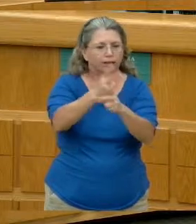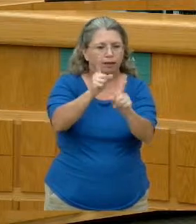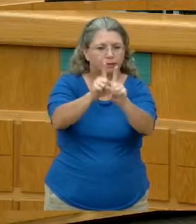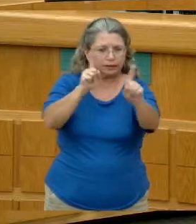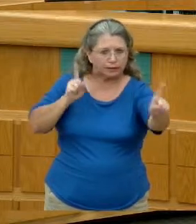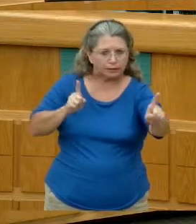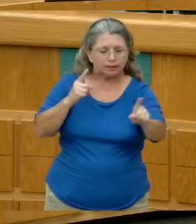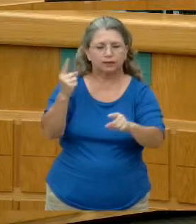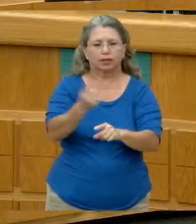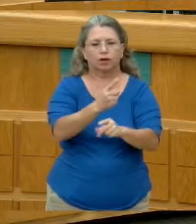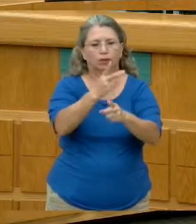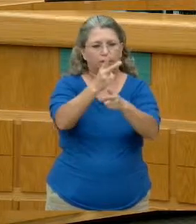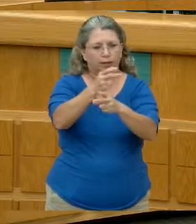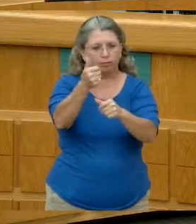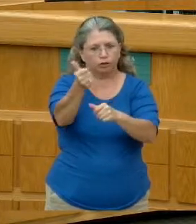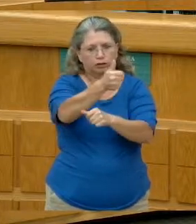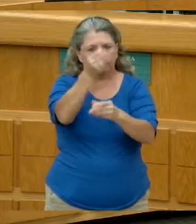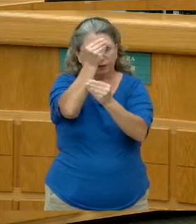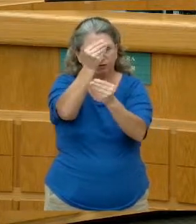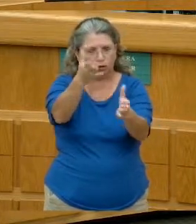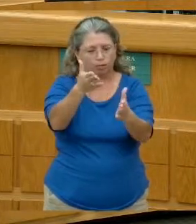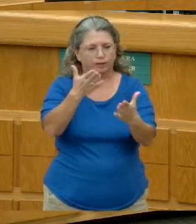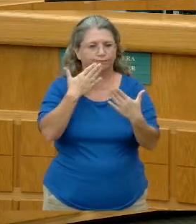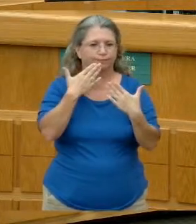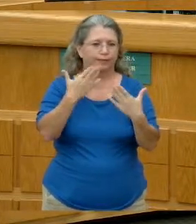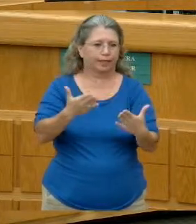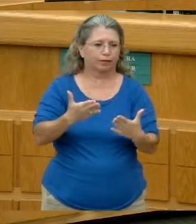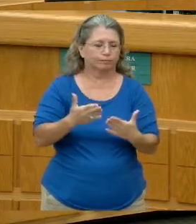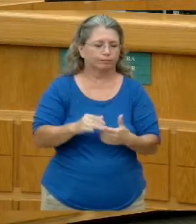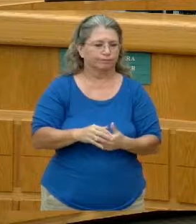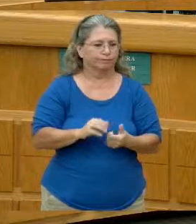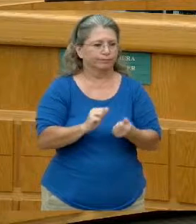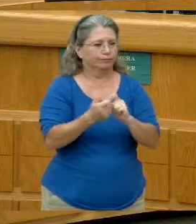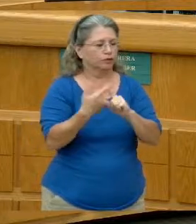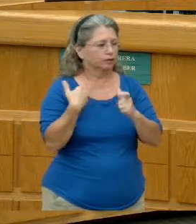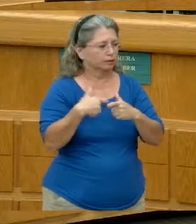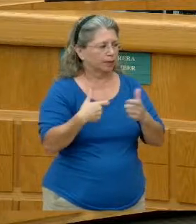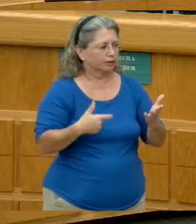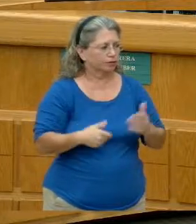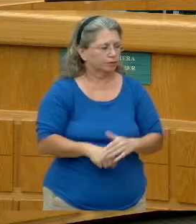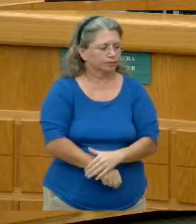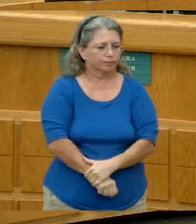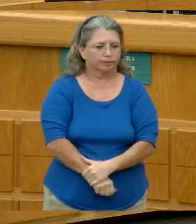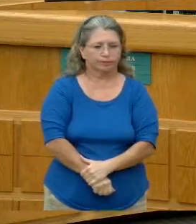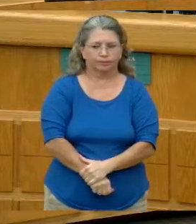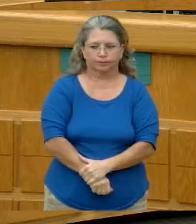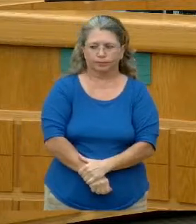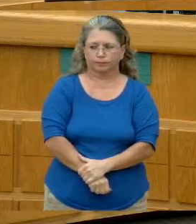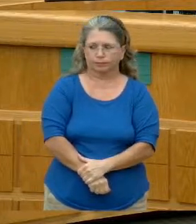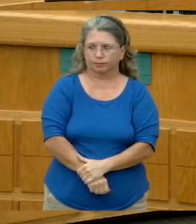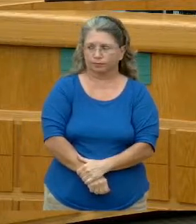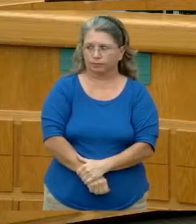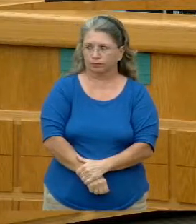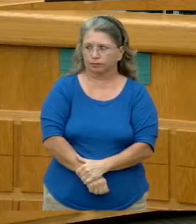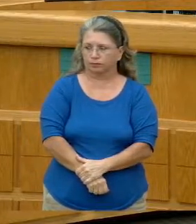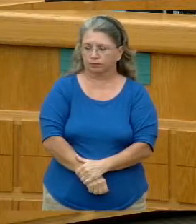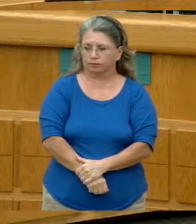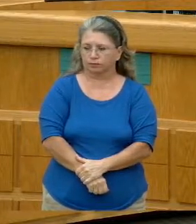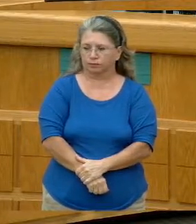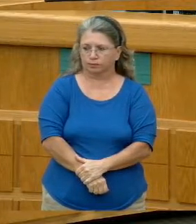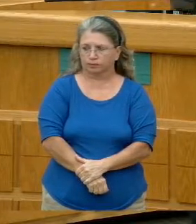stay informed. Thank you. Nuestro más sentido pésame para las 8 personas quienes fallecieron el día de hoy y para todos sus amigos.